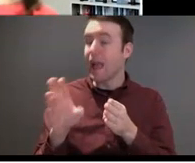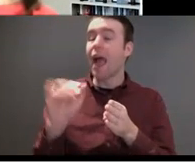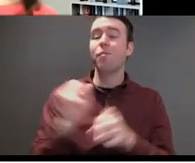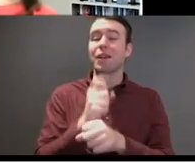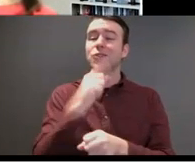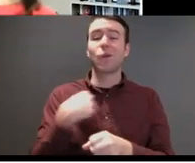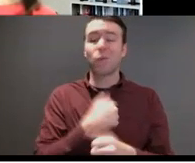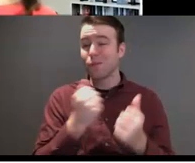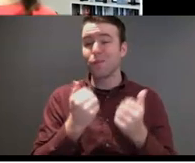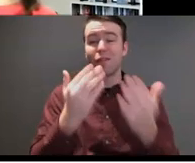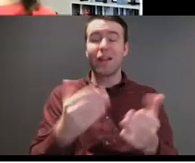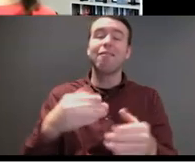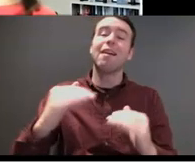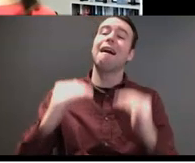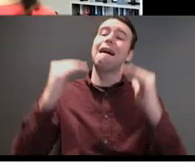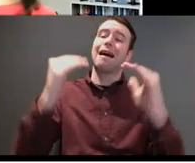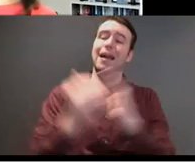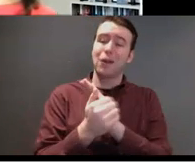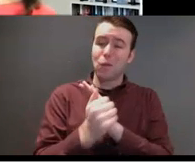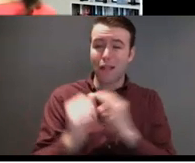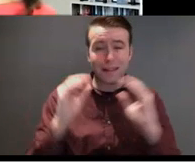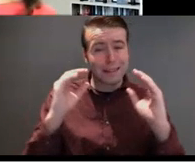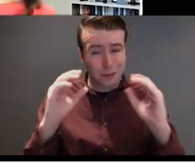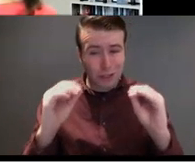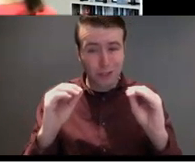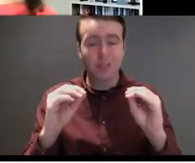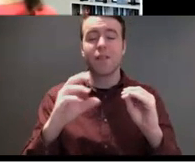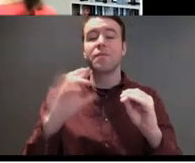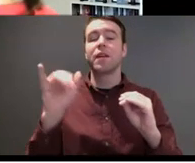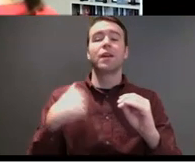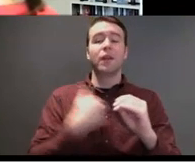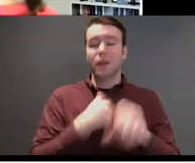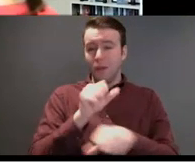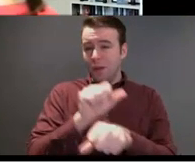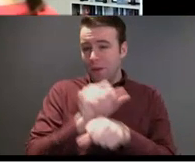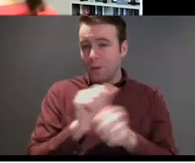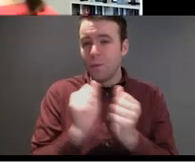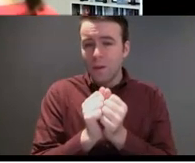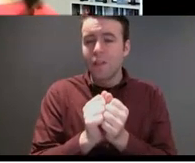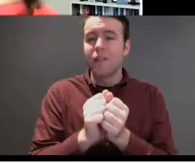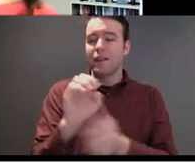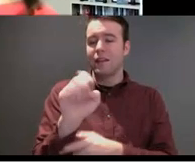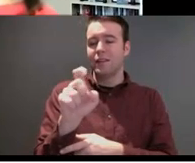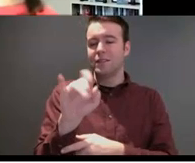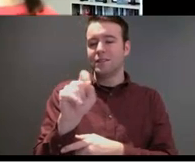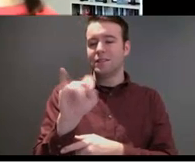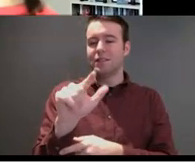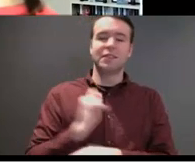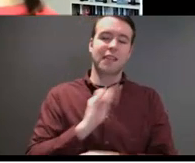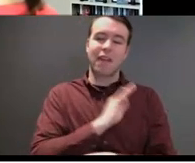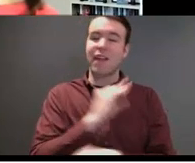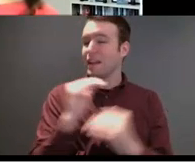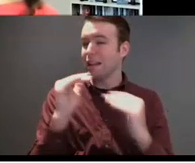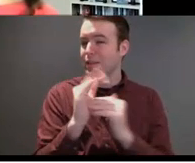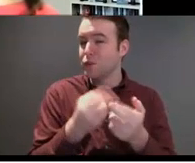we were providing a high quality instruction and that we were working with existing staff and limited